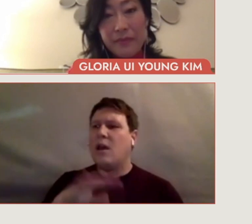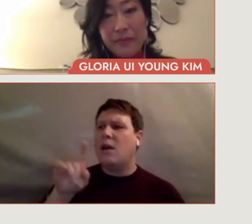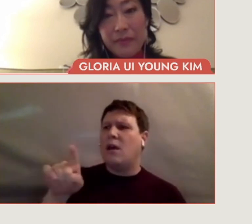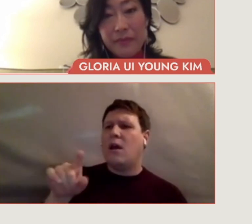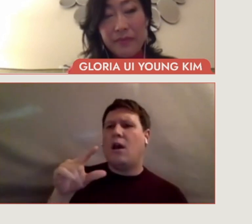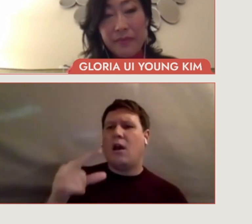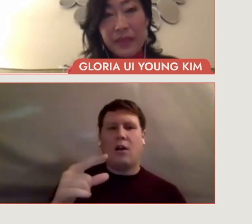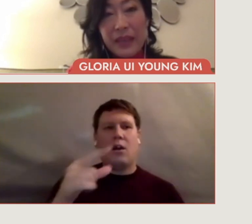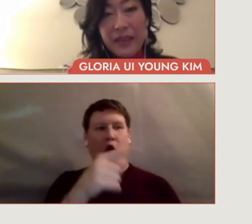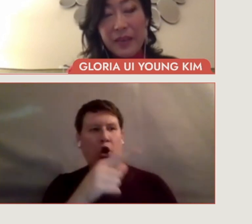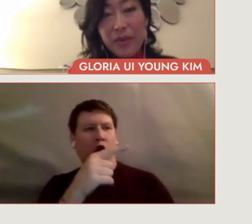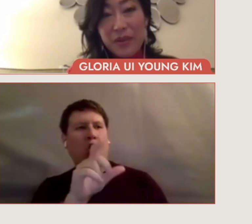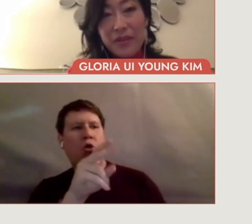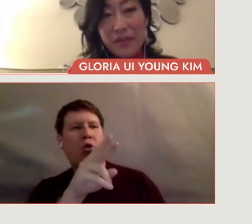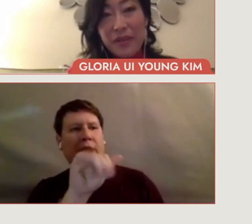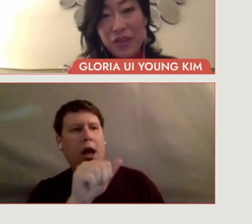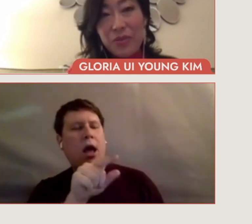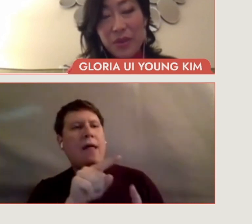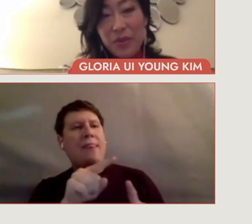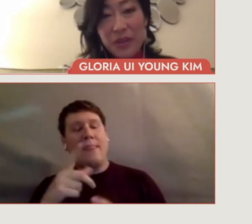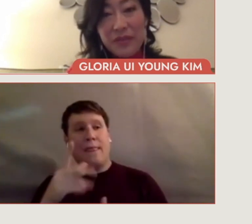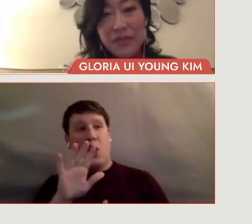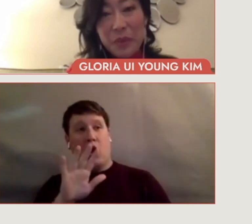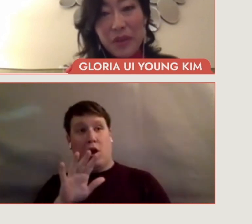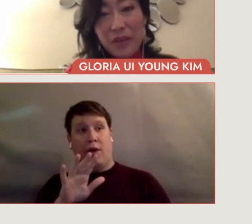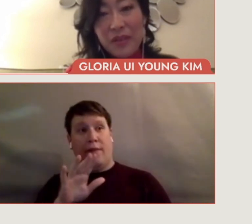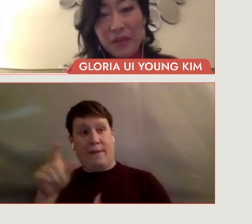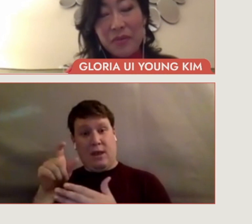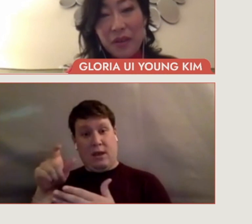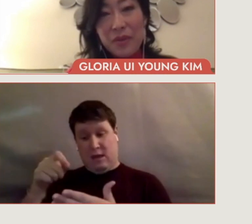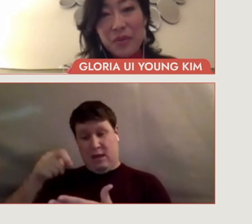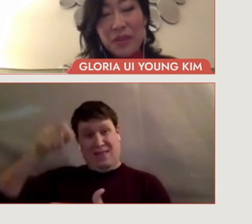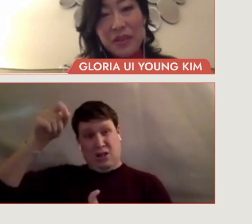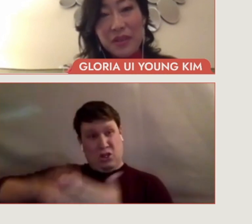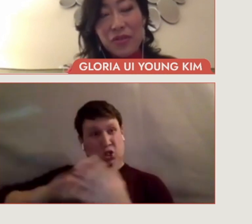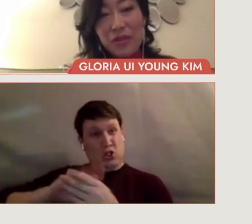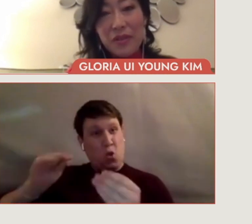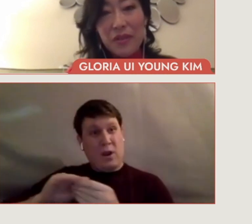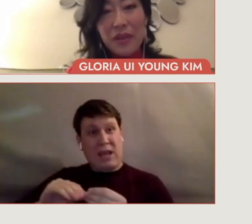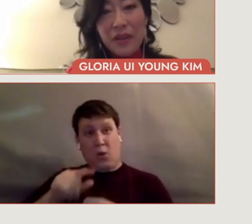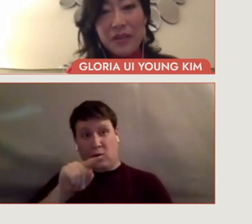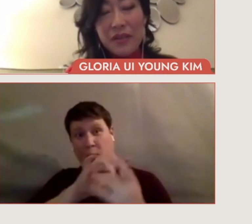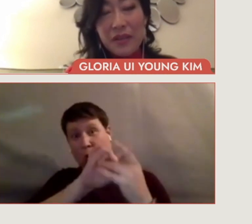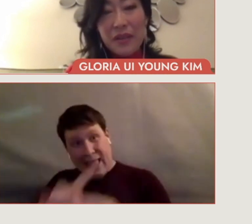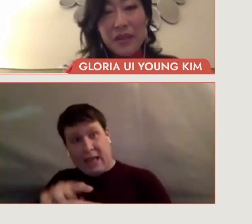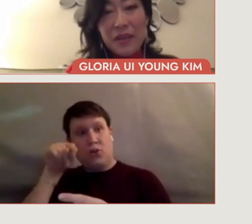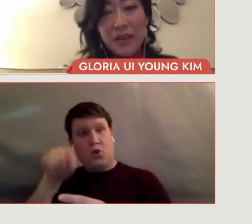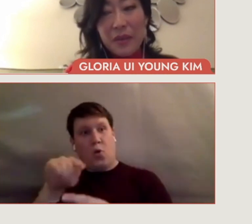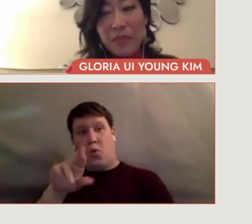mind? Yeah, they were. She was Korean from the start. I was really interested in looking at,